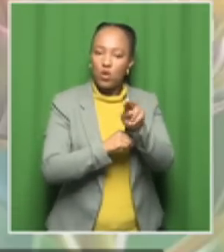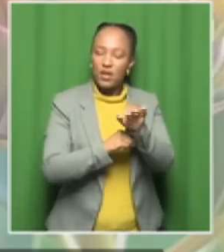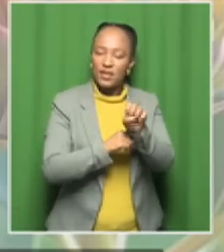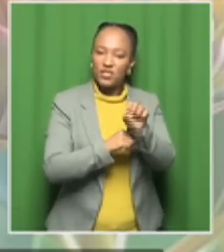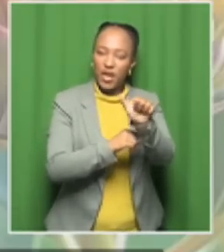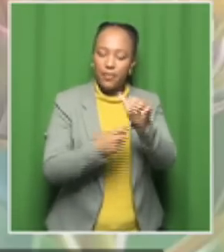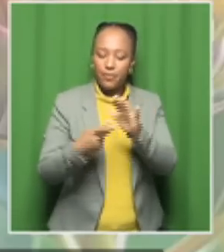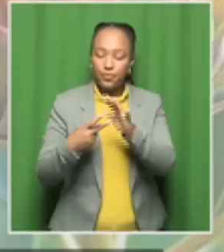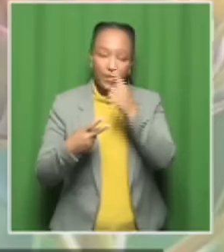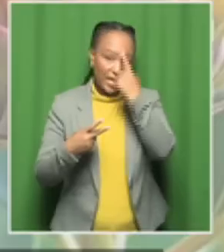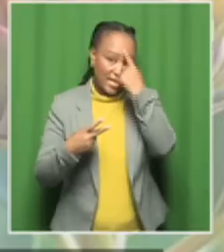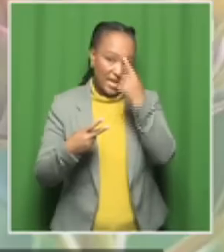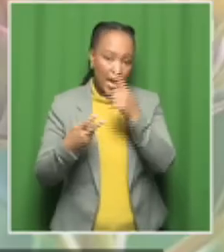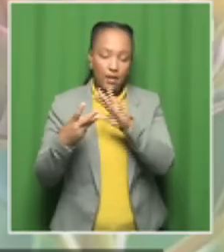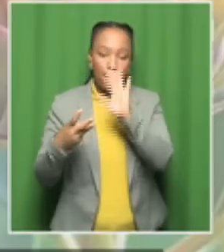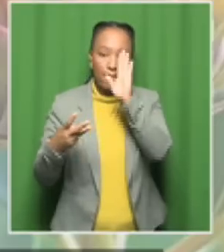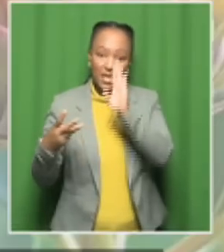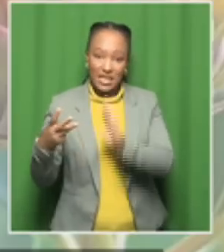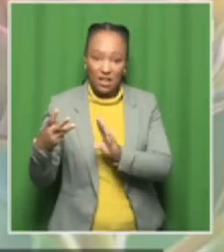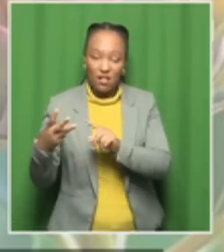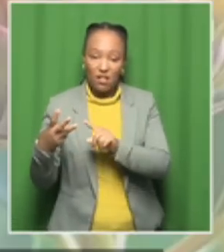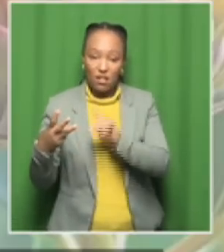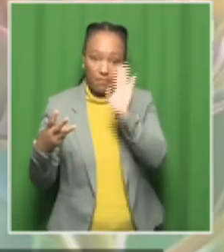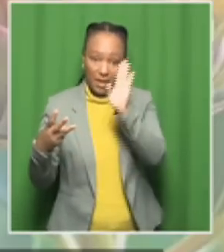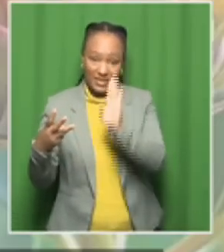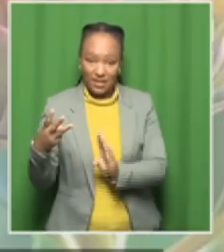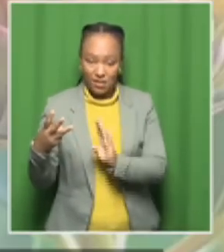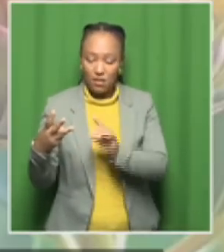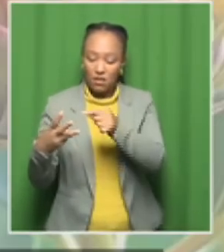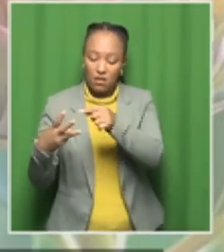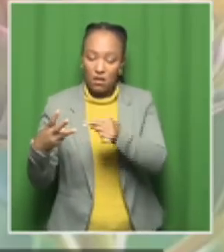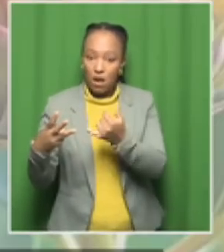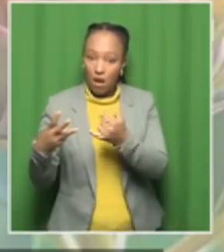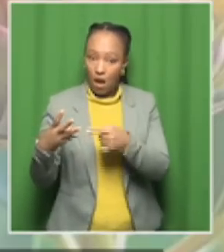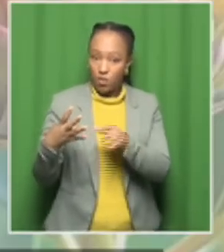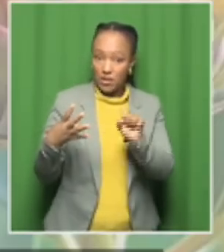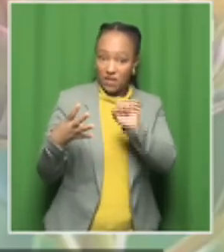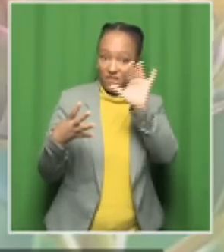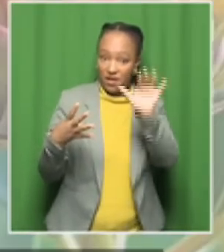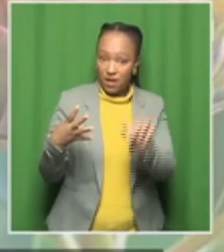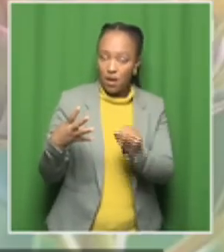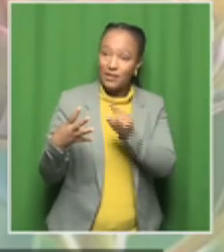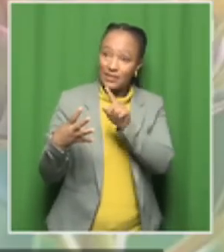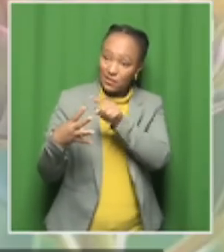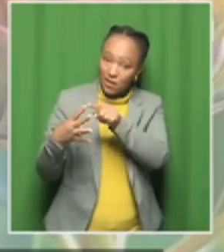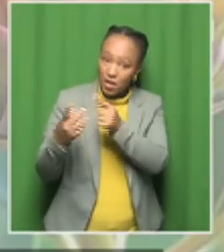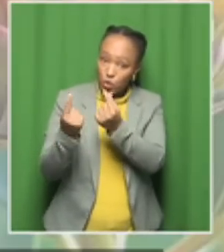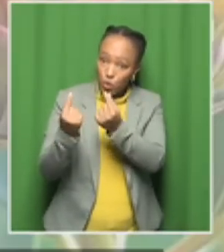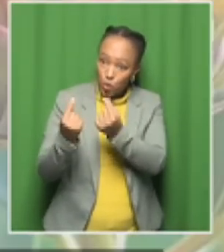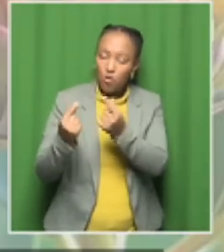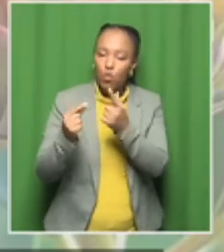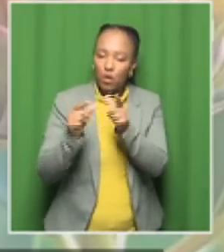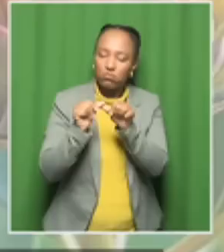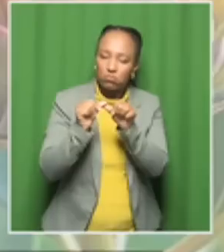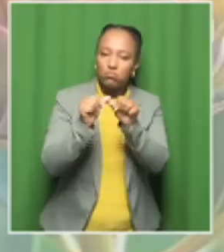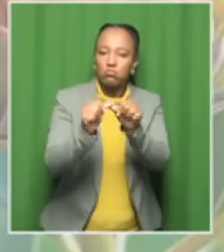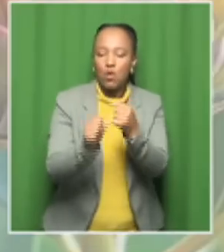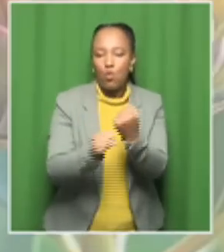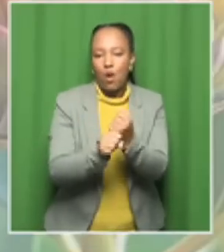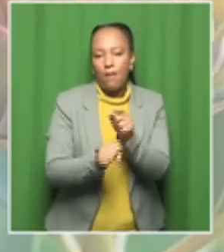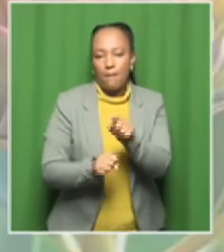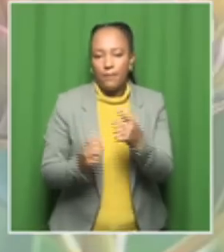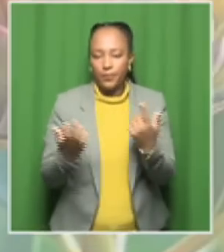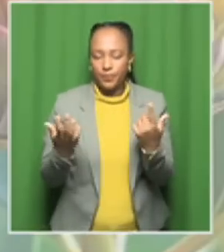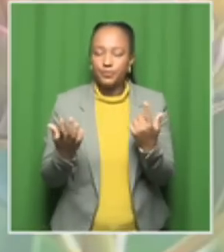this unique opportunity of having 4 countries of the South holding the presidency of the G20 consecutively. So we